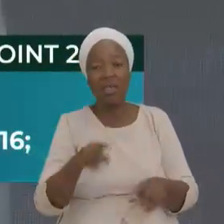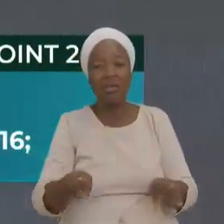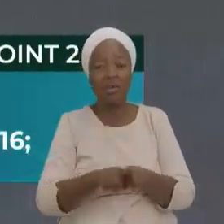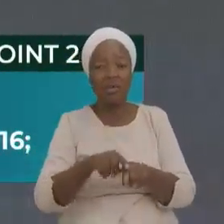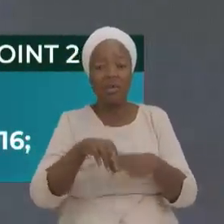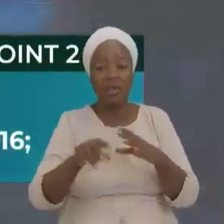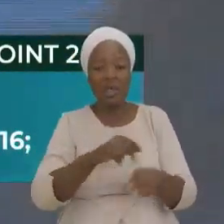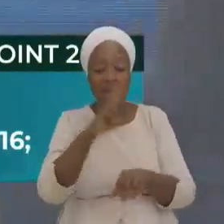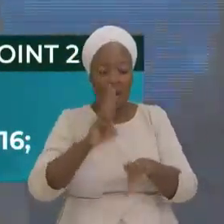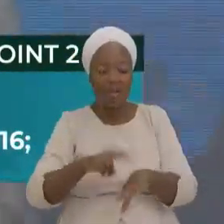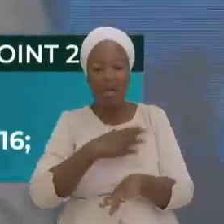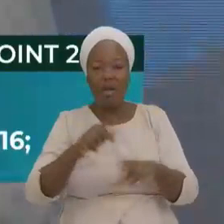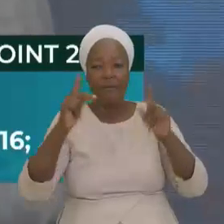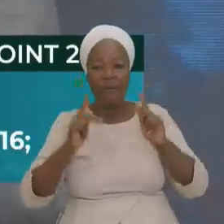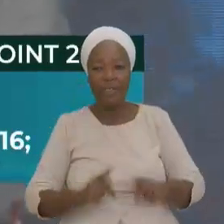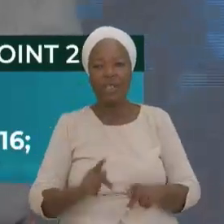physical.